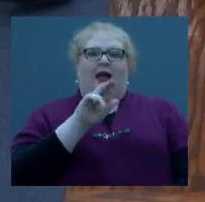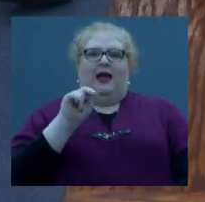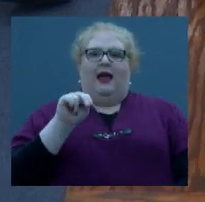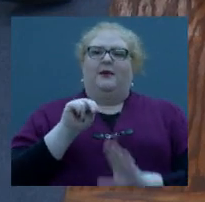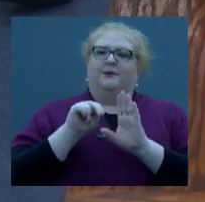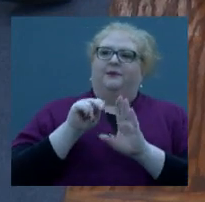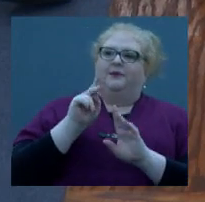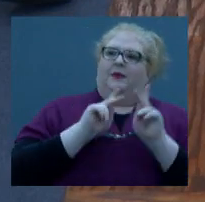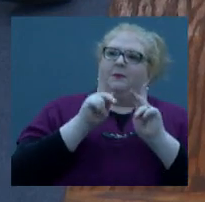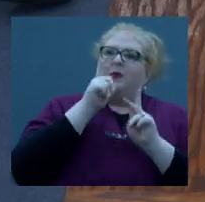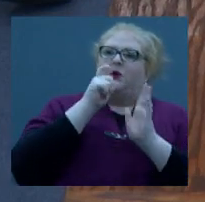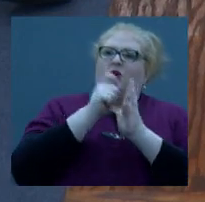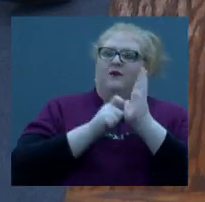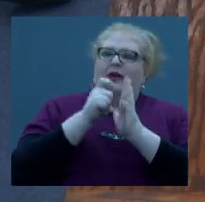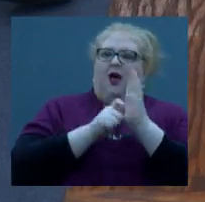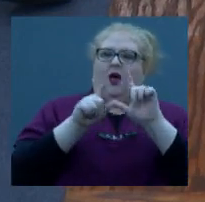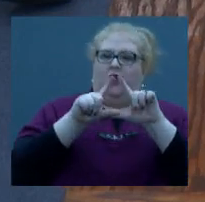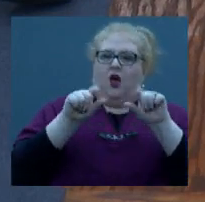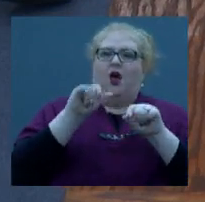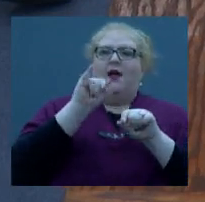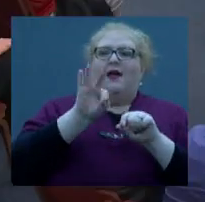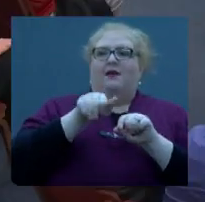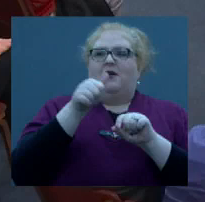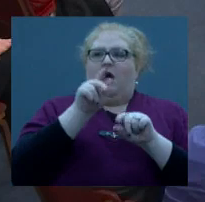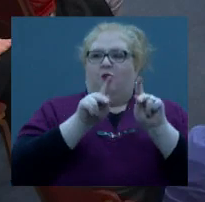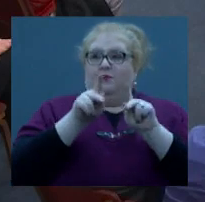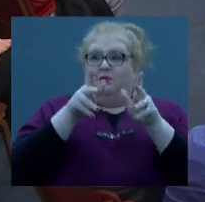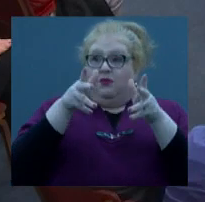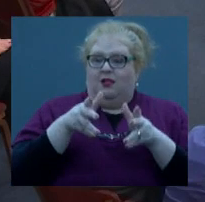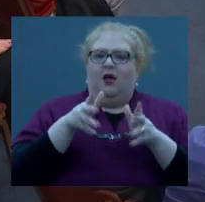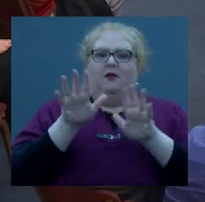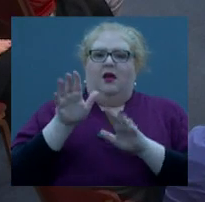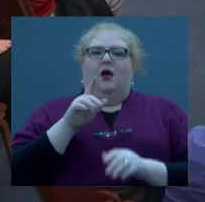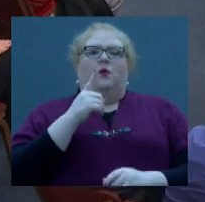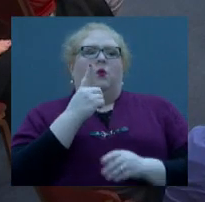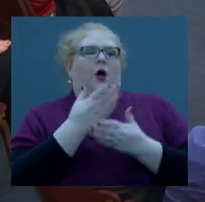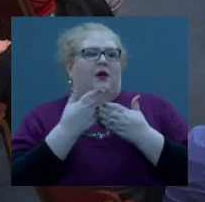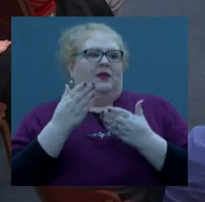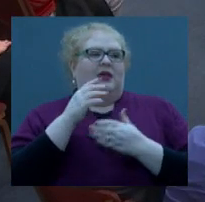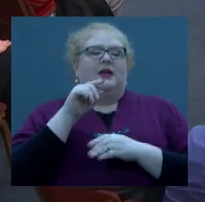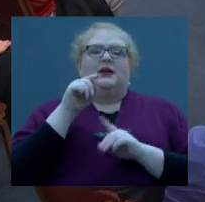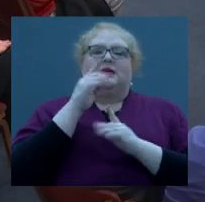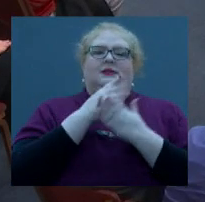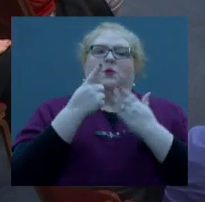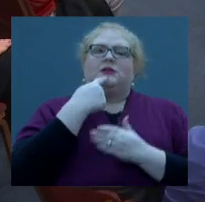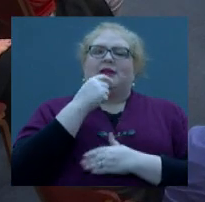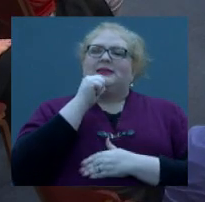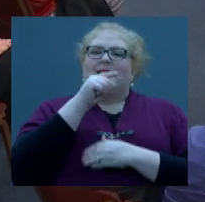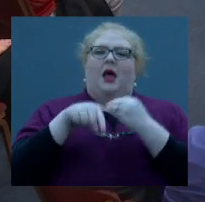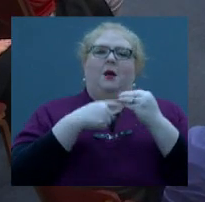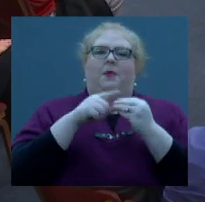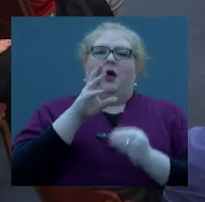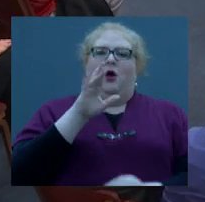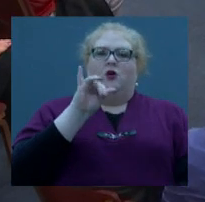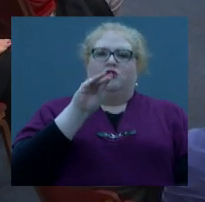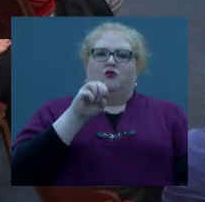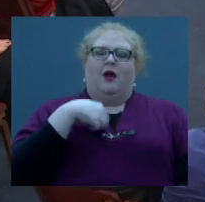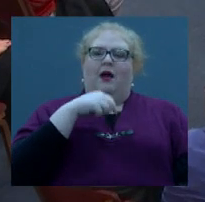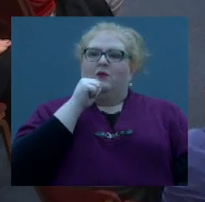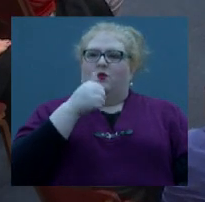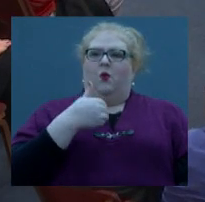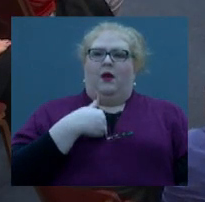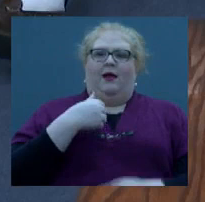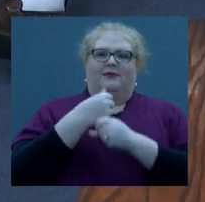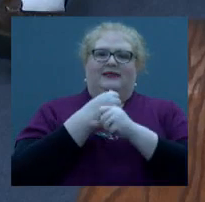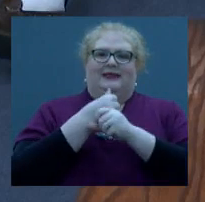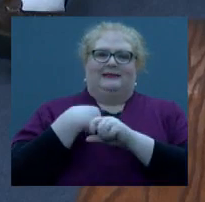let people who fill out the cards, and if Okay. there's time left. Well, I would like to just make one thing. Someone said it's not about crime. I don't have the statistics with me. I